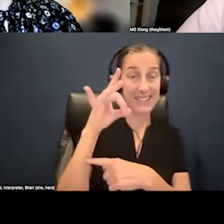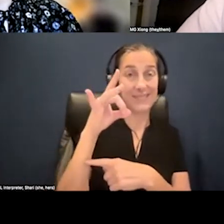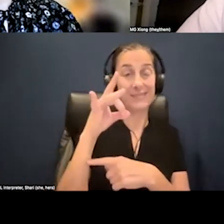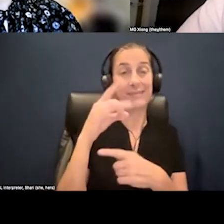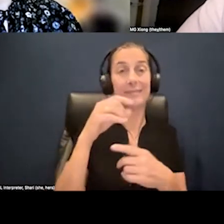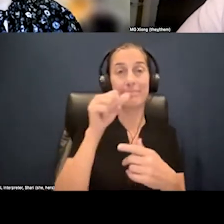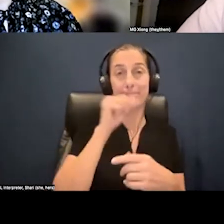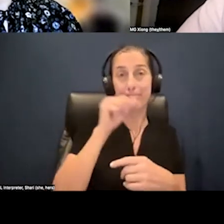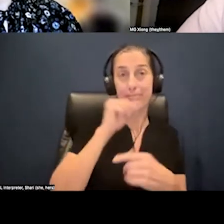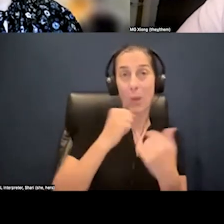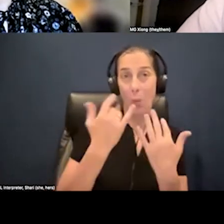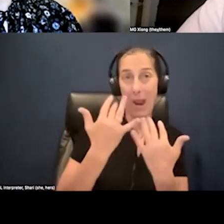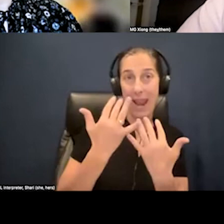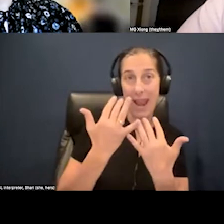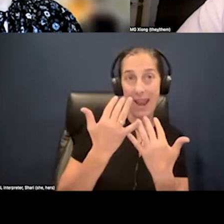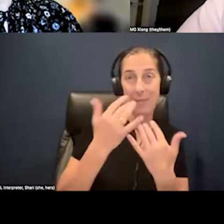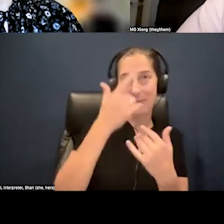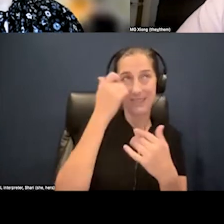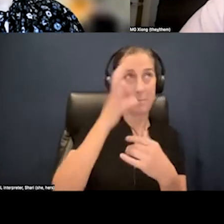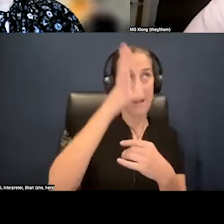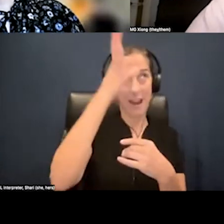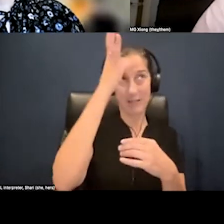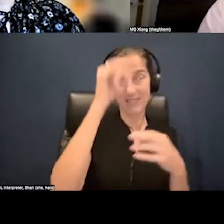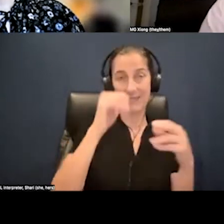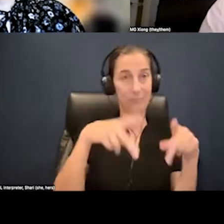around surgery.